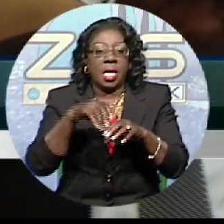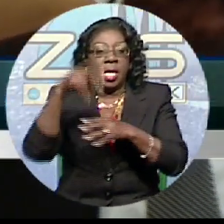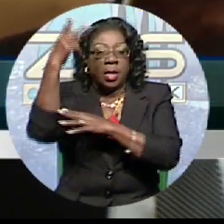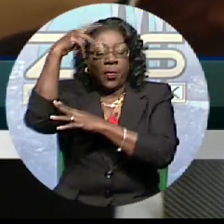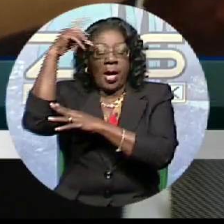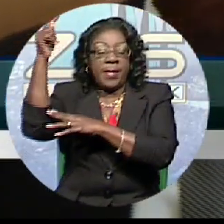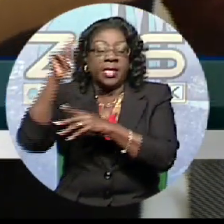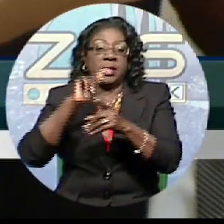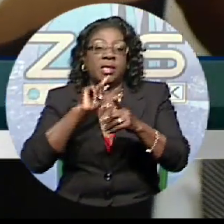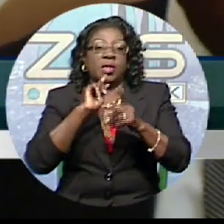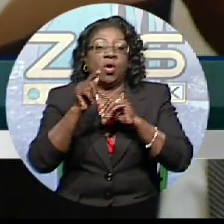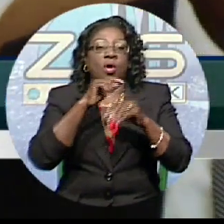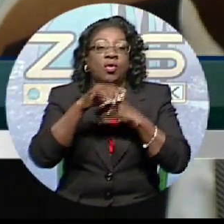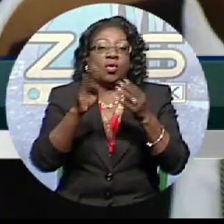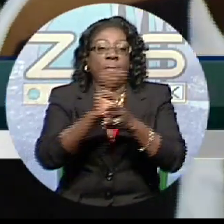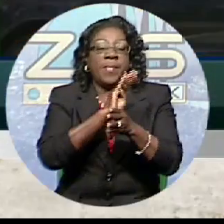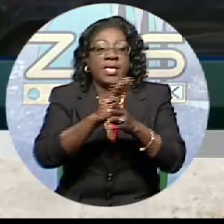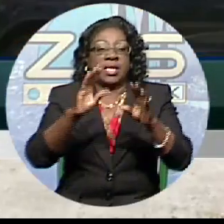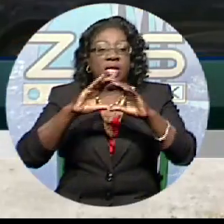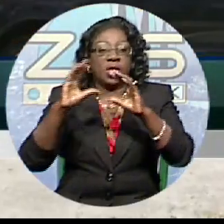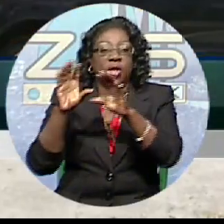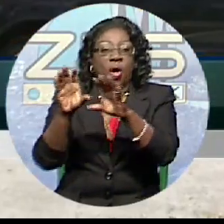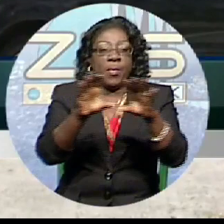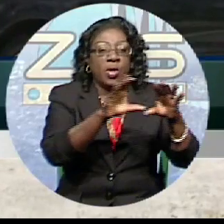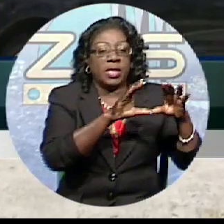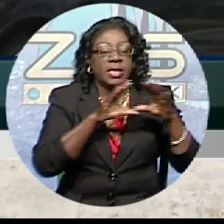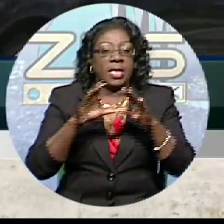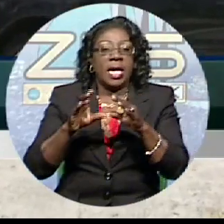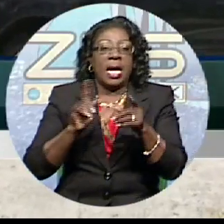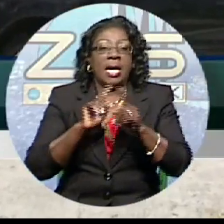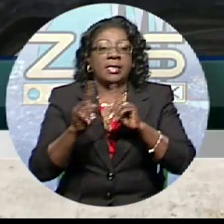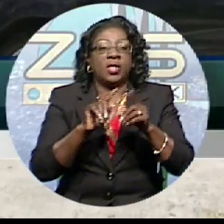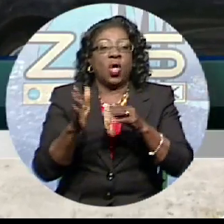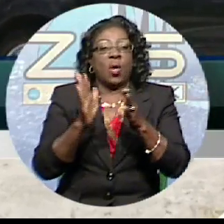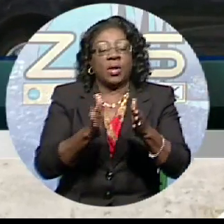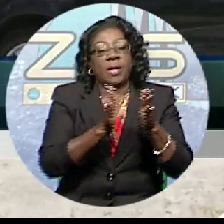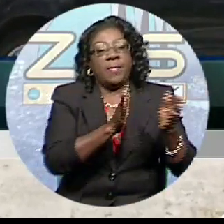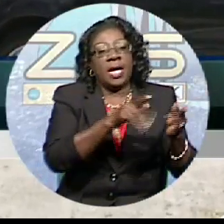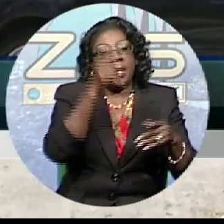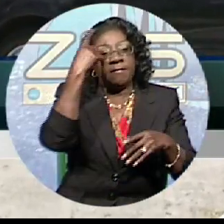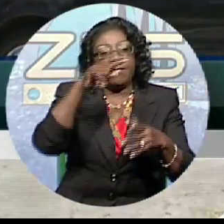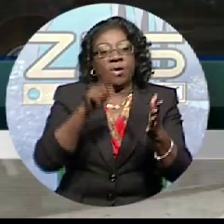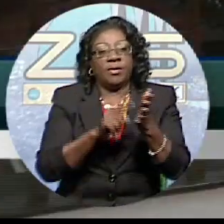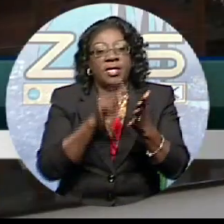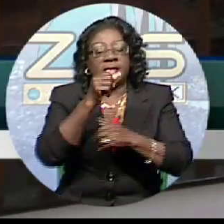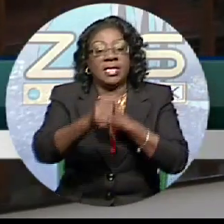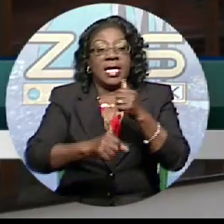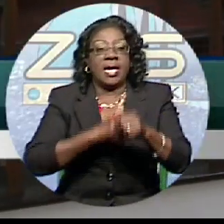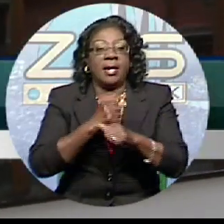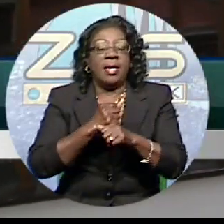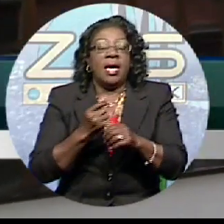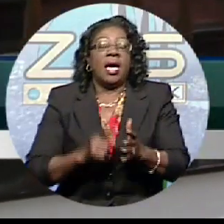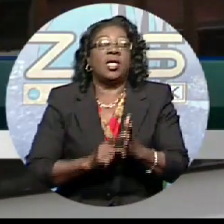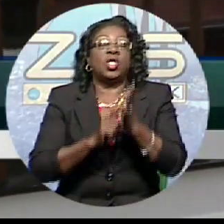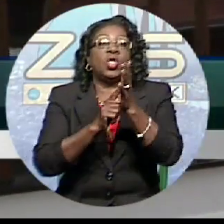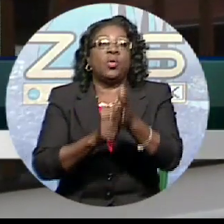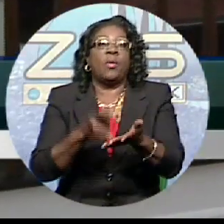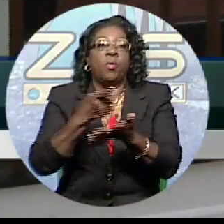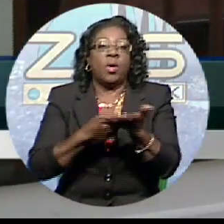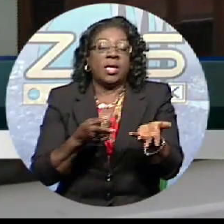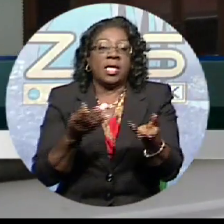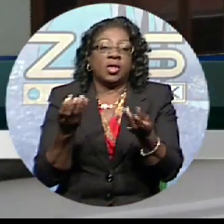outlined to the business community at Business Outlook the strategies for 2015 that his administration will engage in to shore up what's already being